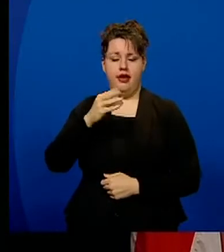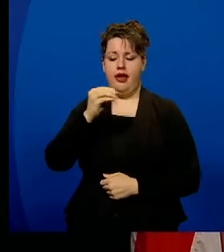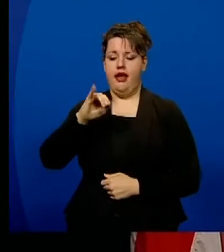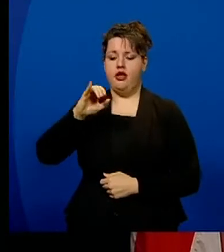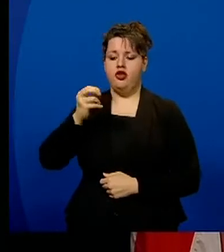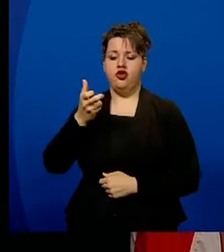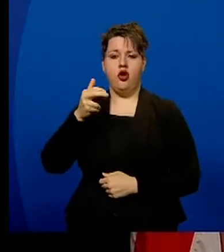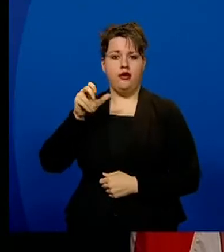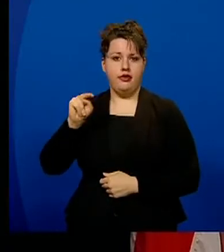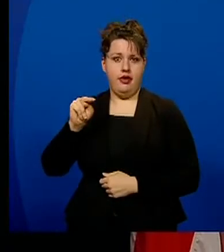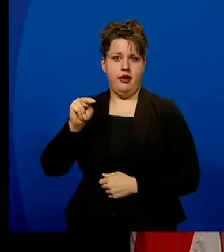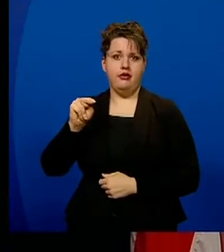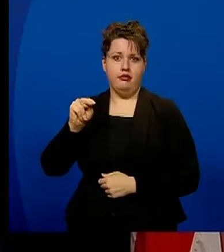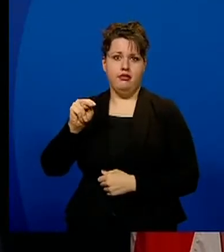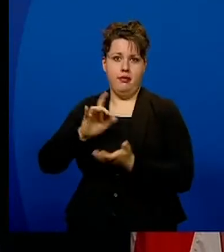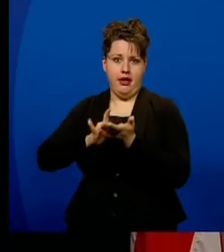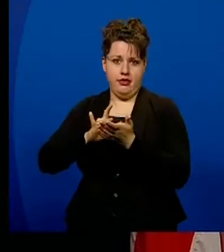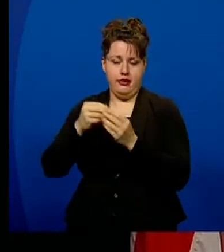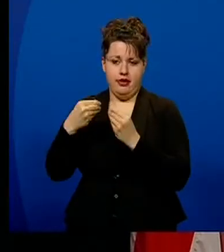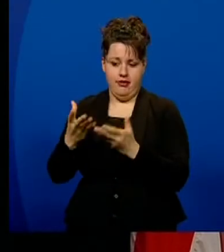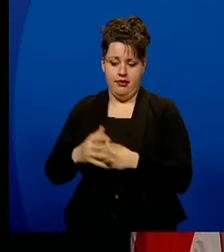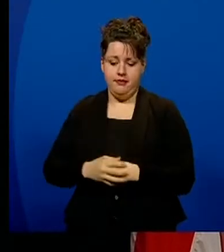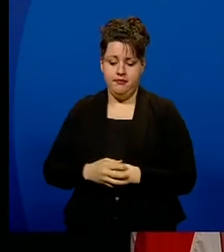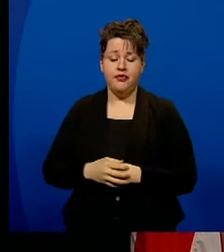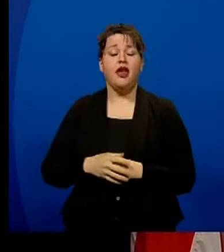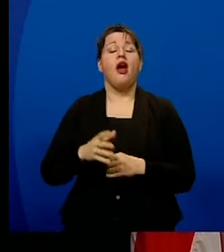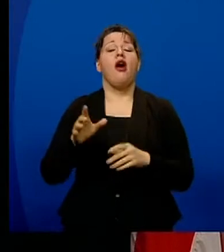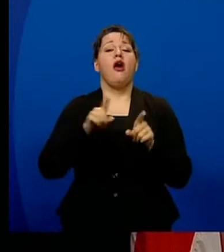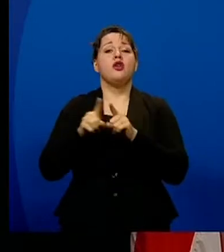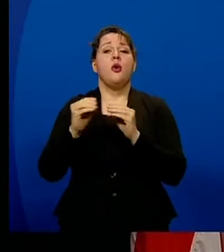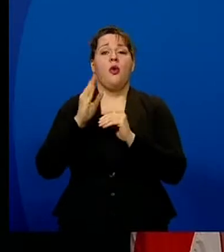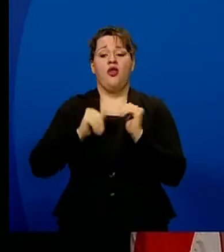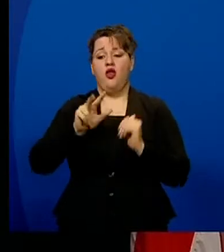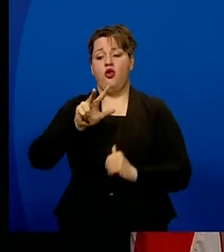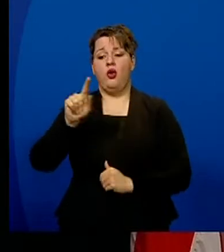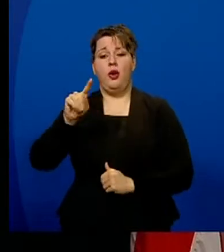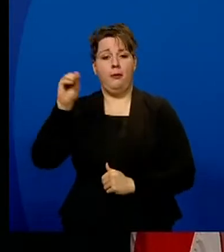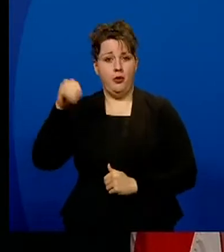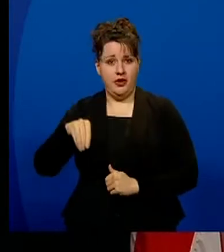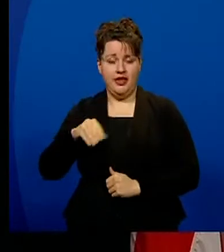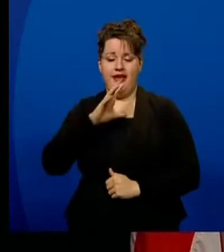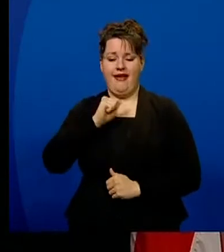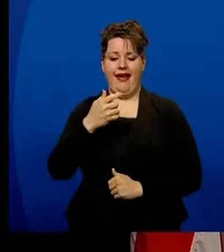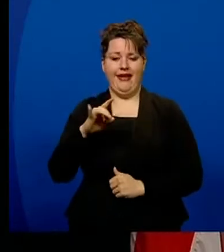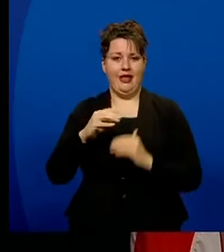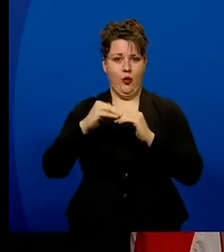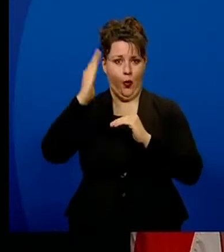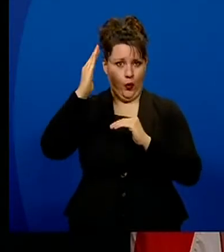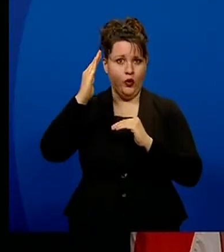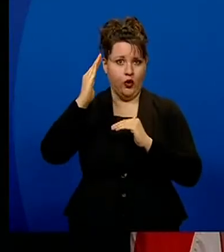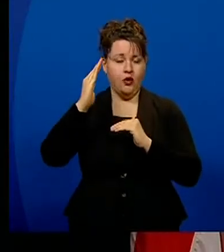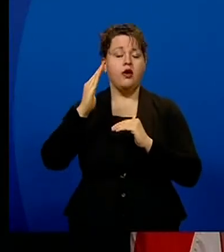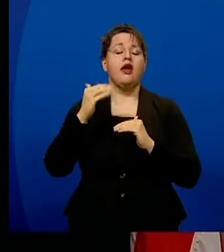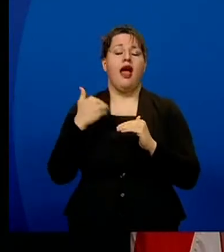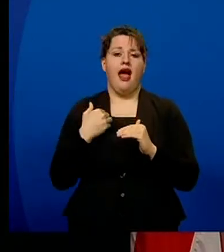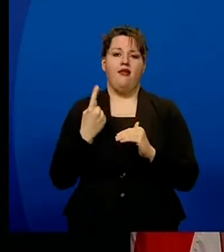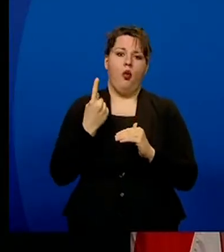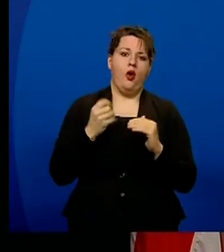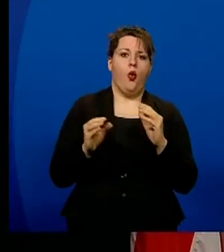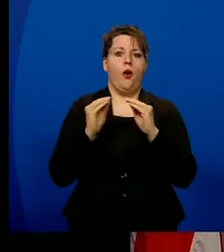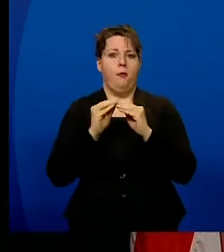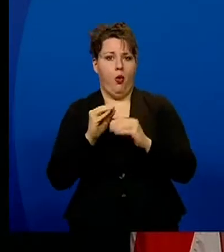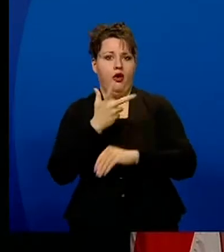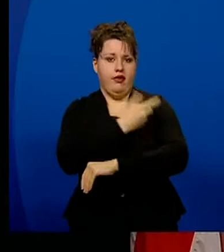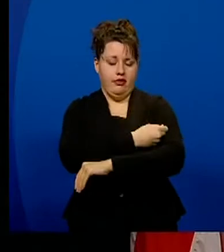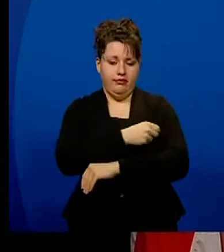doses administered. Additionally, more than 31% of Iowans 18 and older have one or more